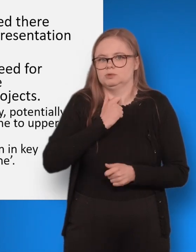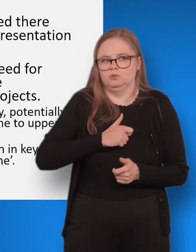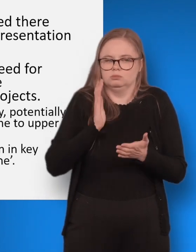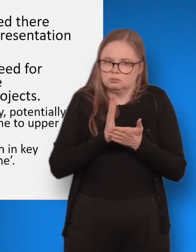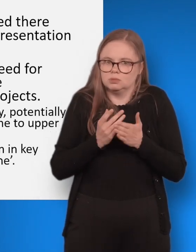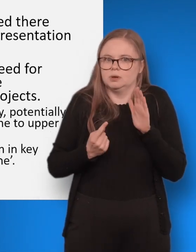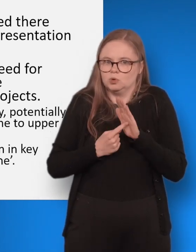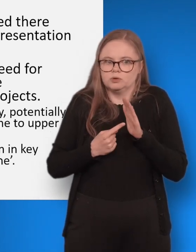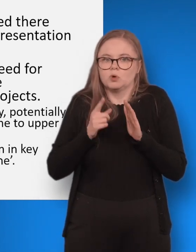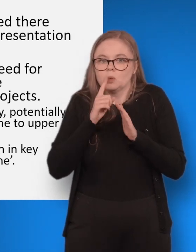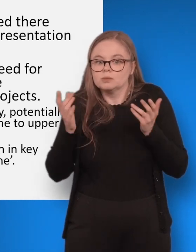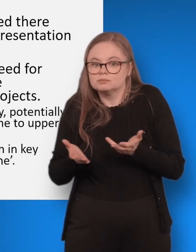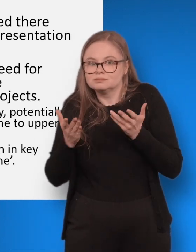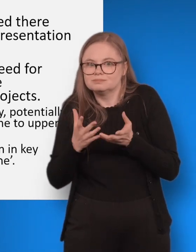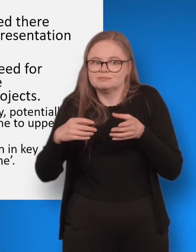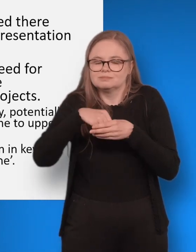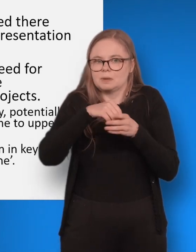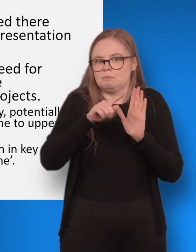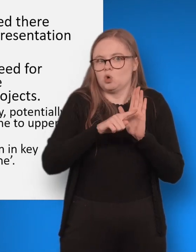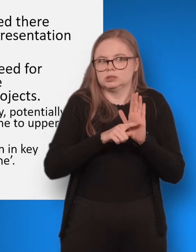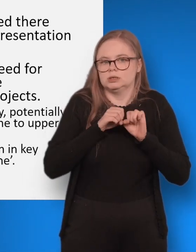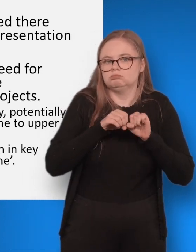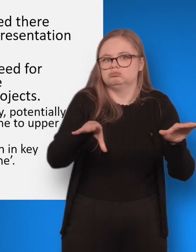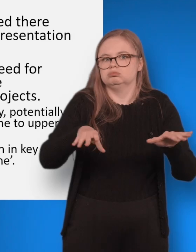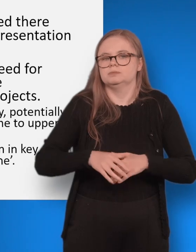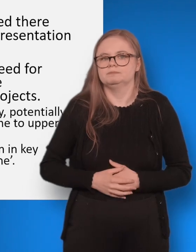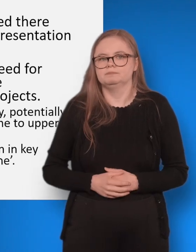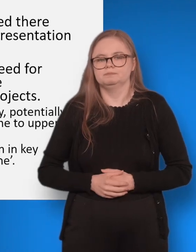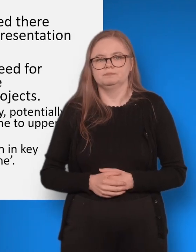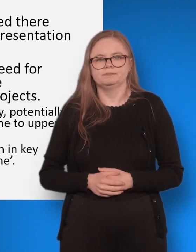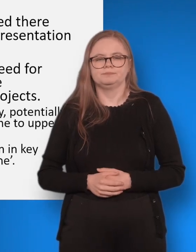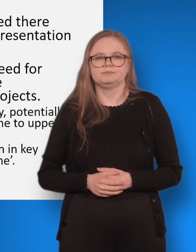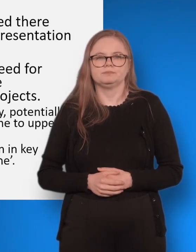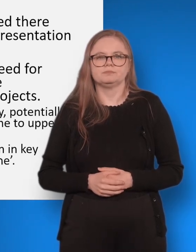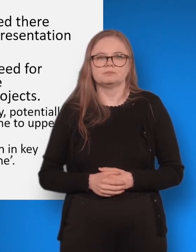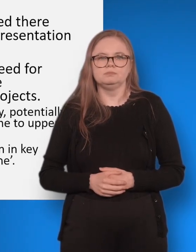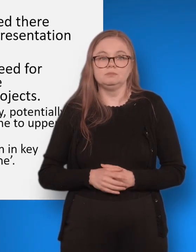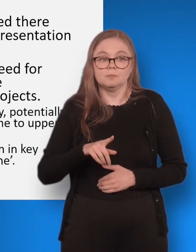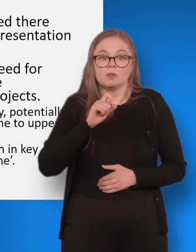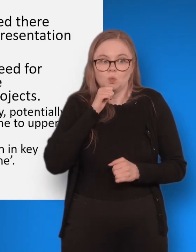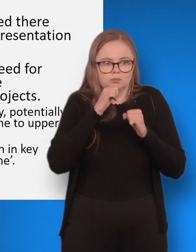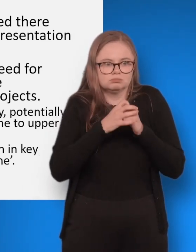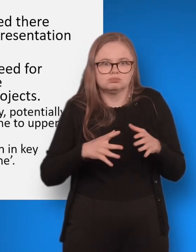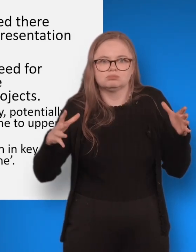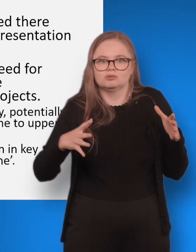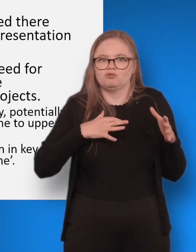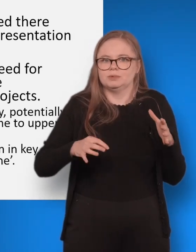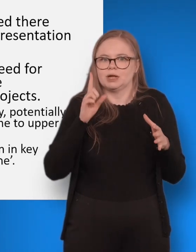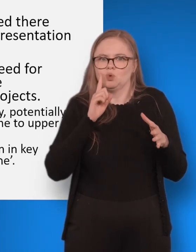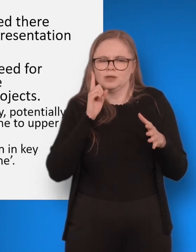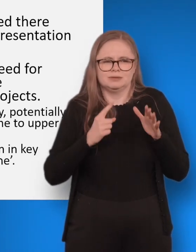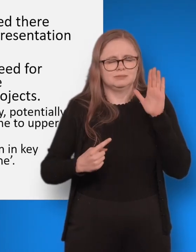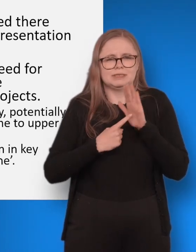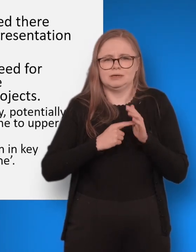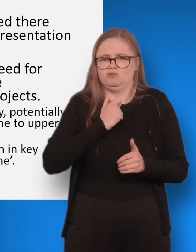important. Such a practice could result in an increase in the representation of women in key positions